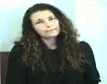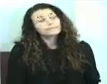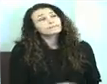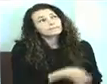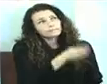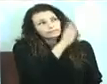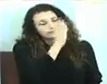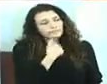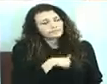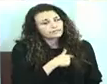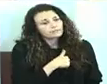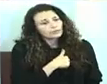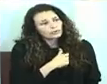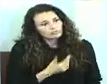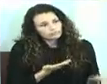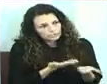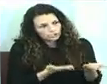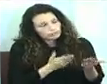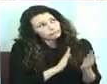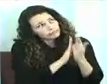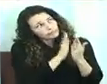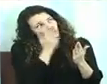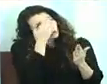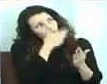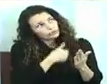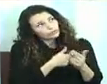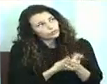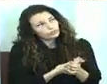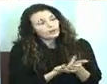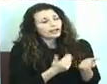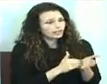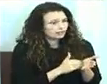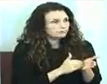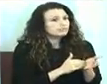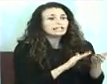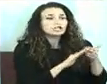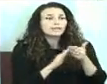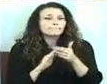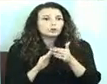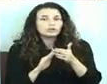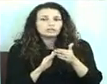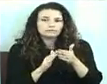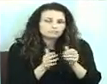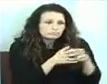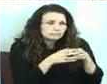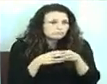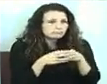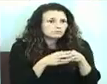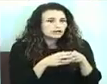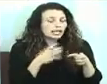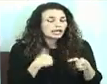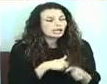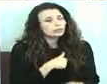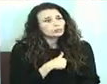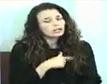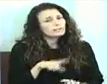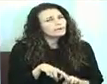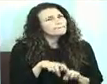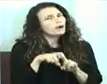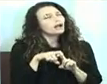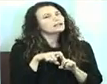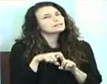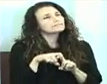God, we come before you once again in community, and we pause and